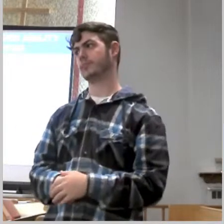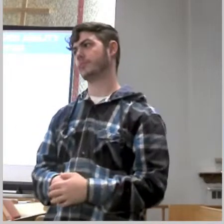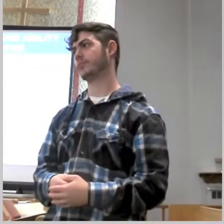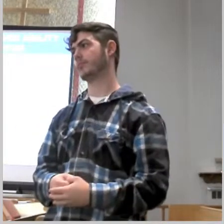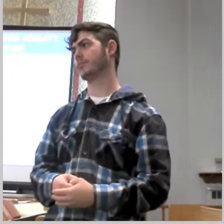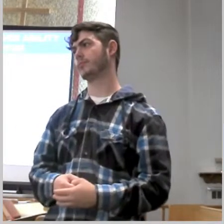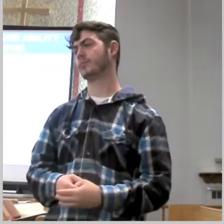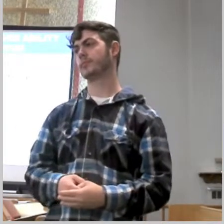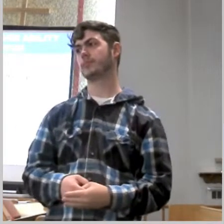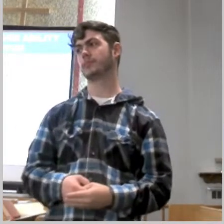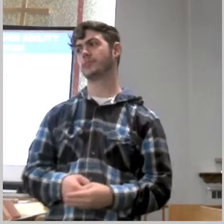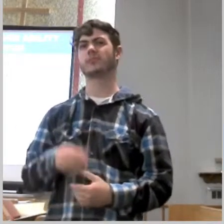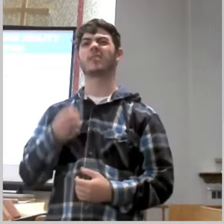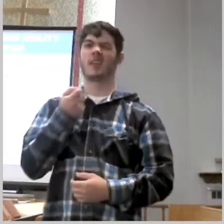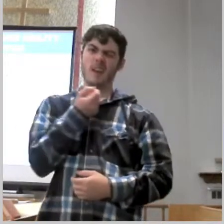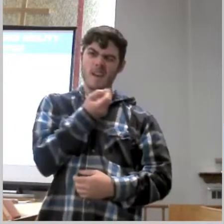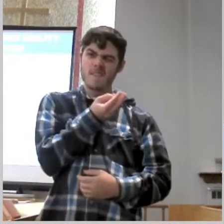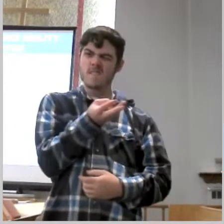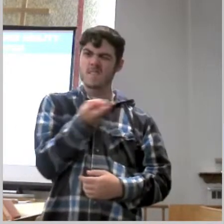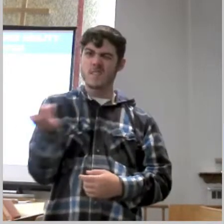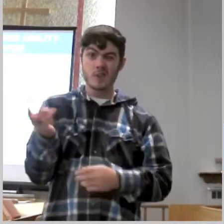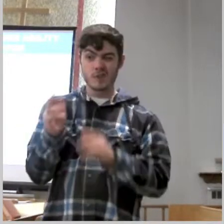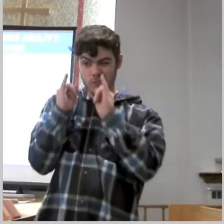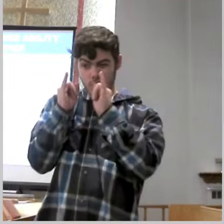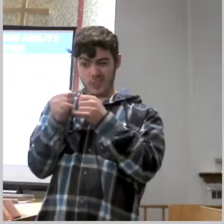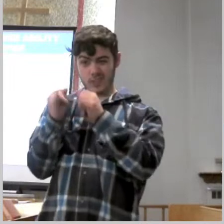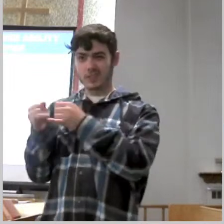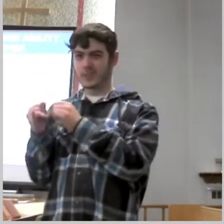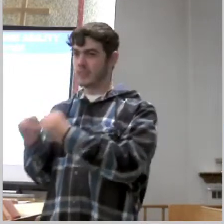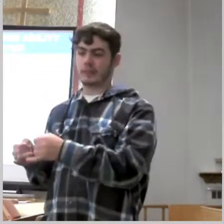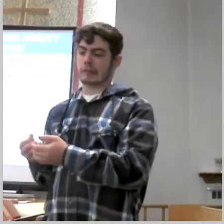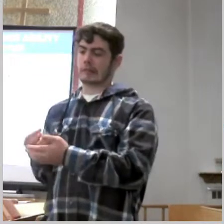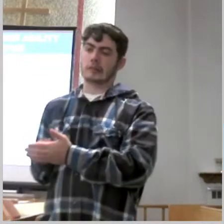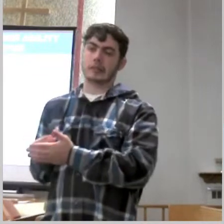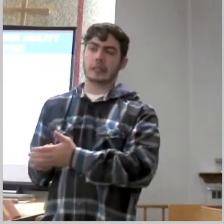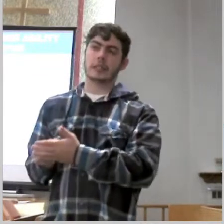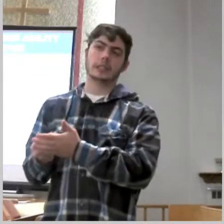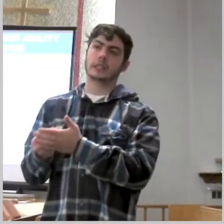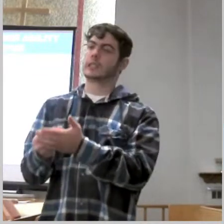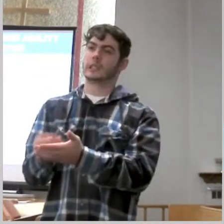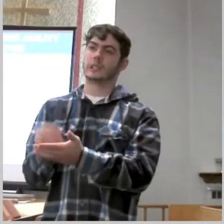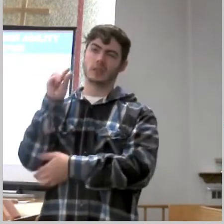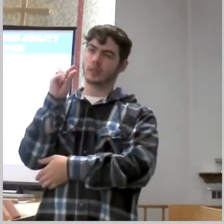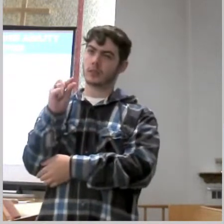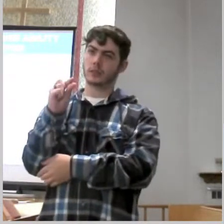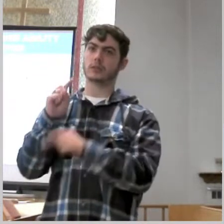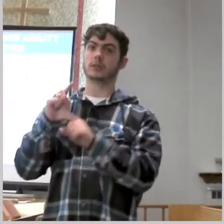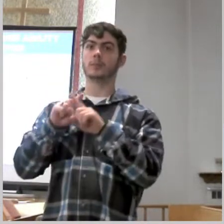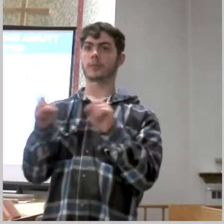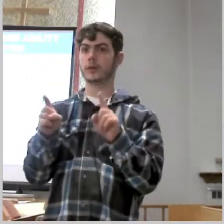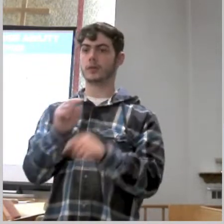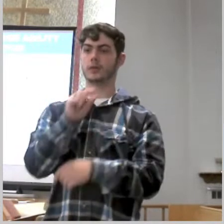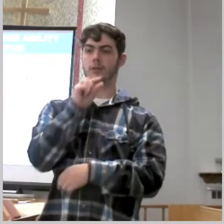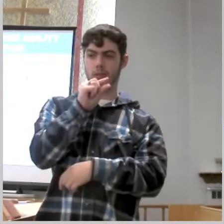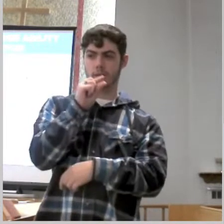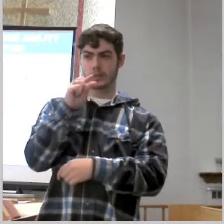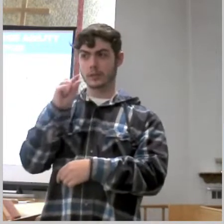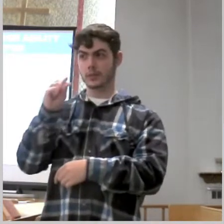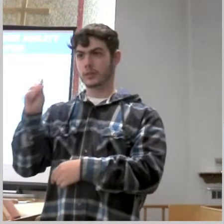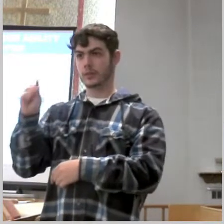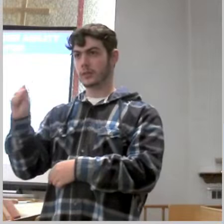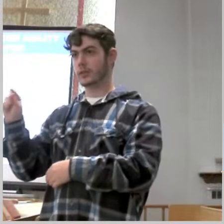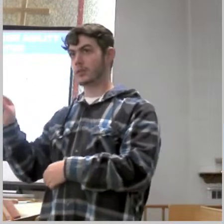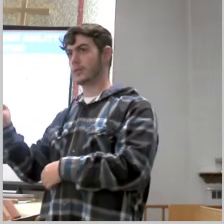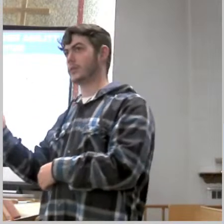weren't able to give much, but collectively in their desire and their spirit of wanting to give, they surpassed their own